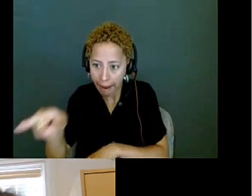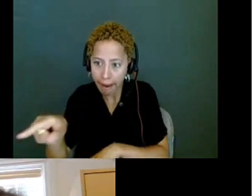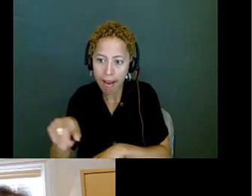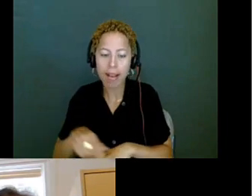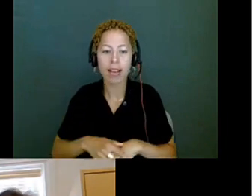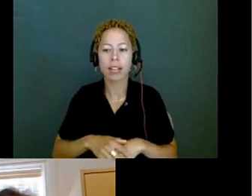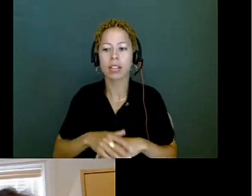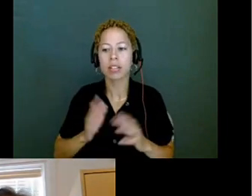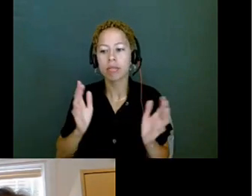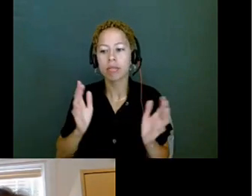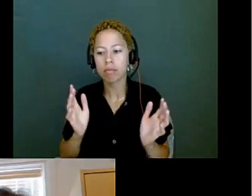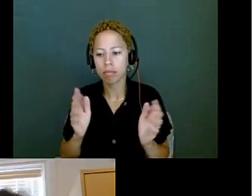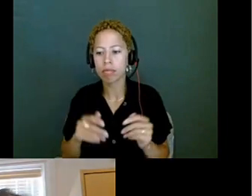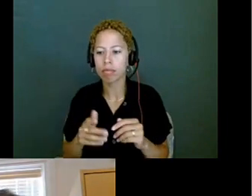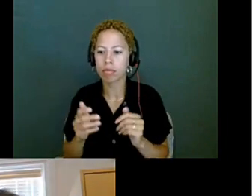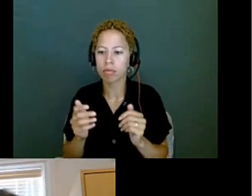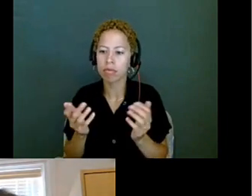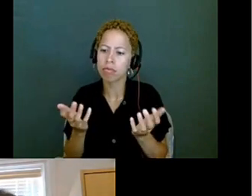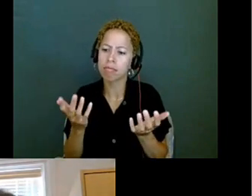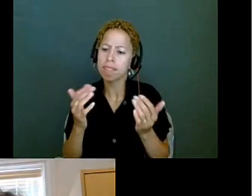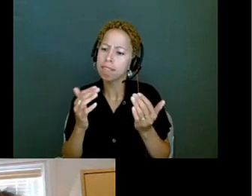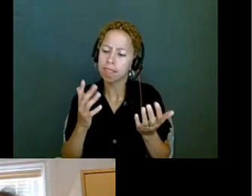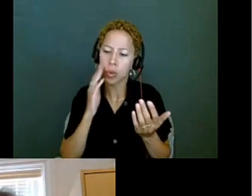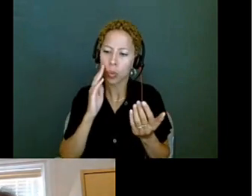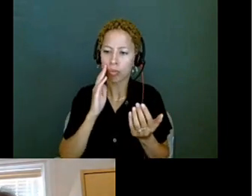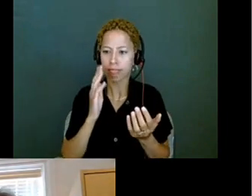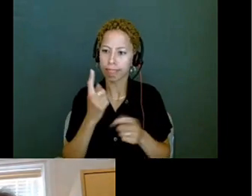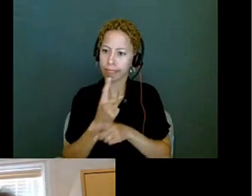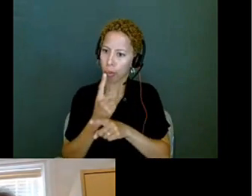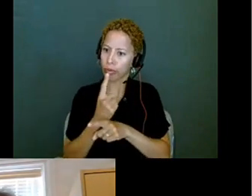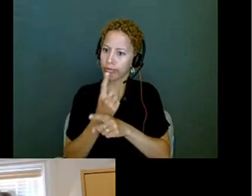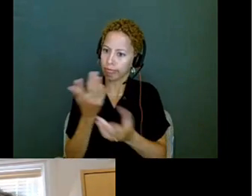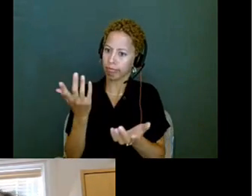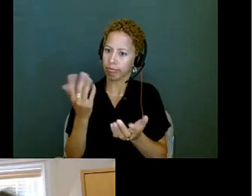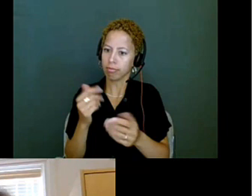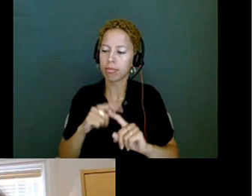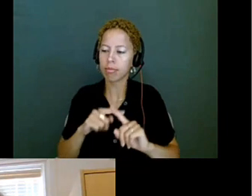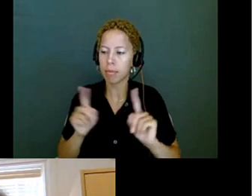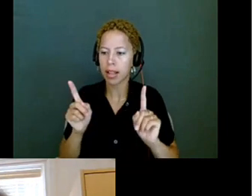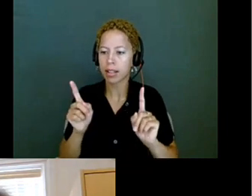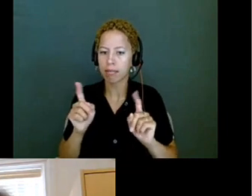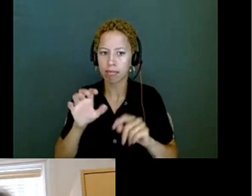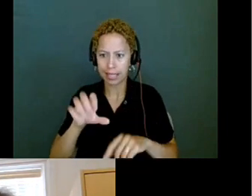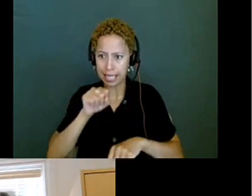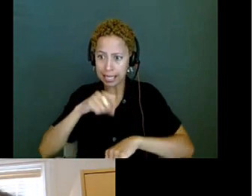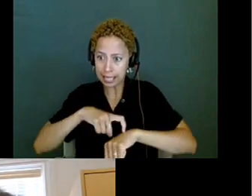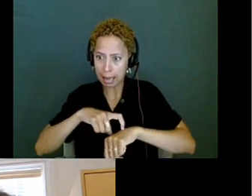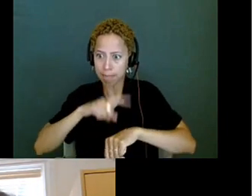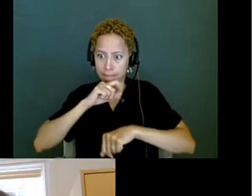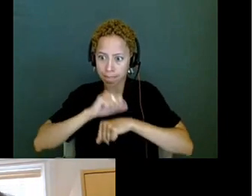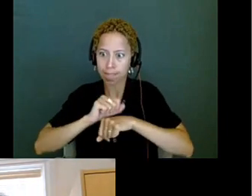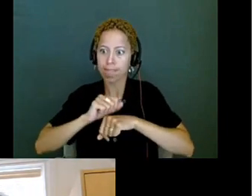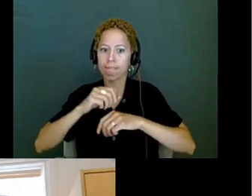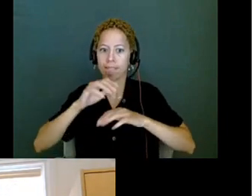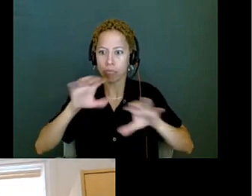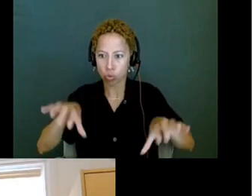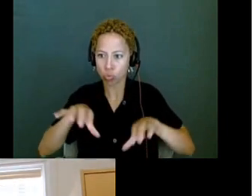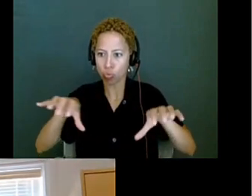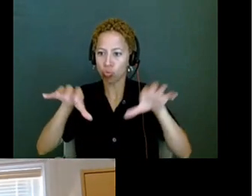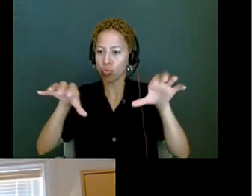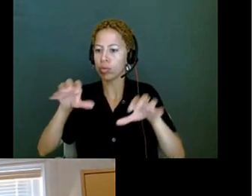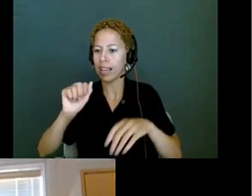within reason, right? But make sure that you take the time to do that. And I'll walk through where you do that on some of